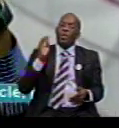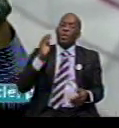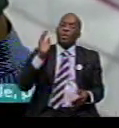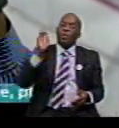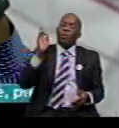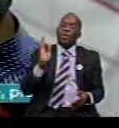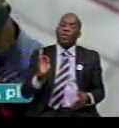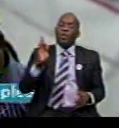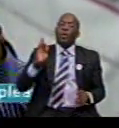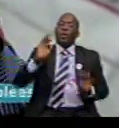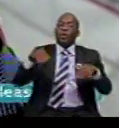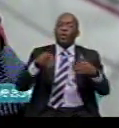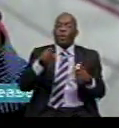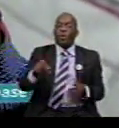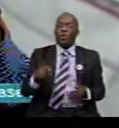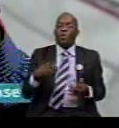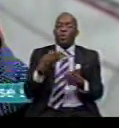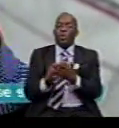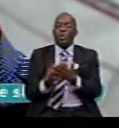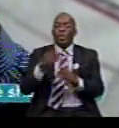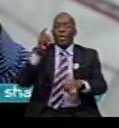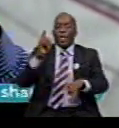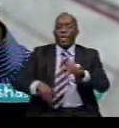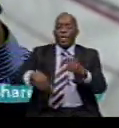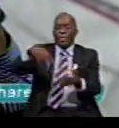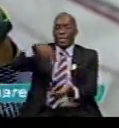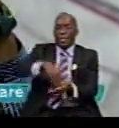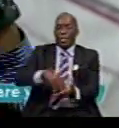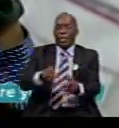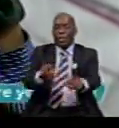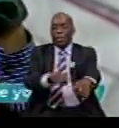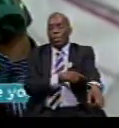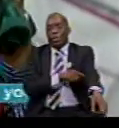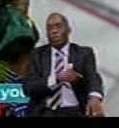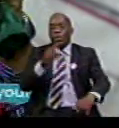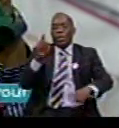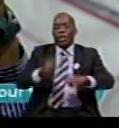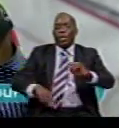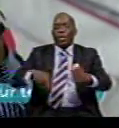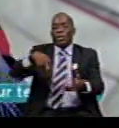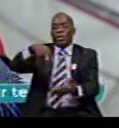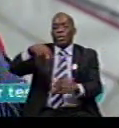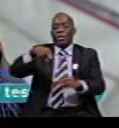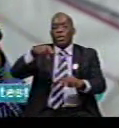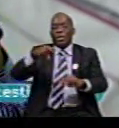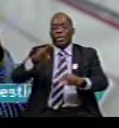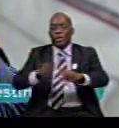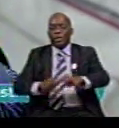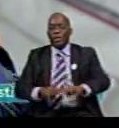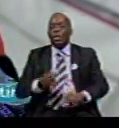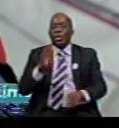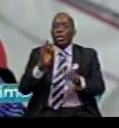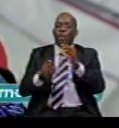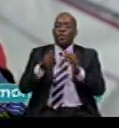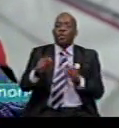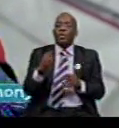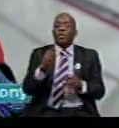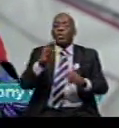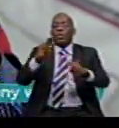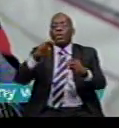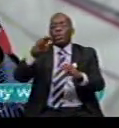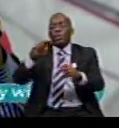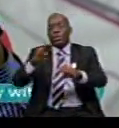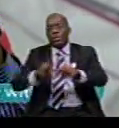long. I can't stand long. If I sit, it's like I should be sleeping. If I sleep, if I rest, it should